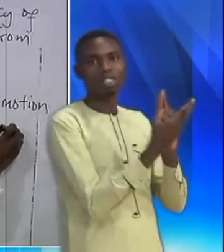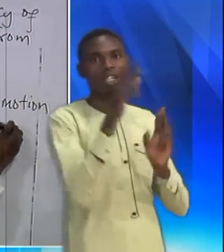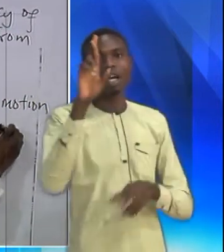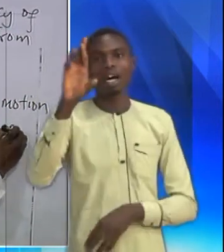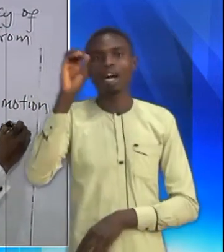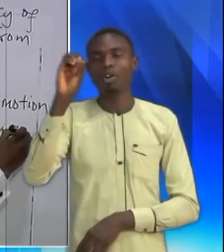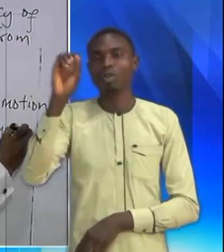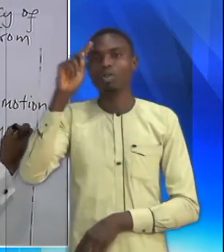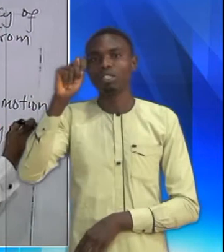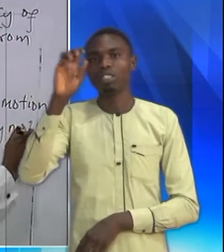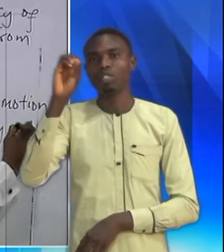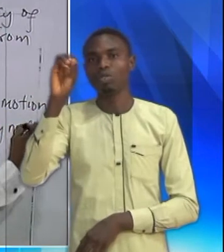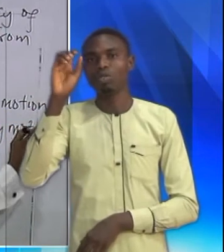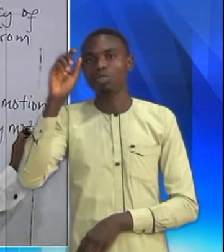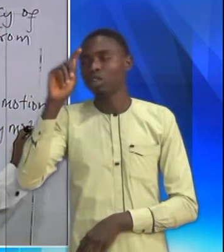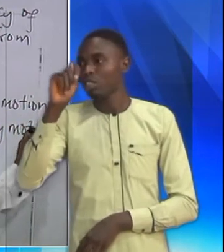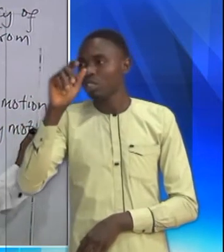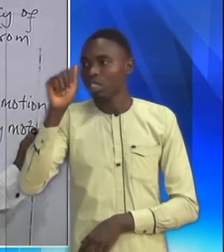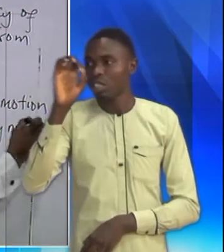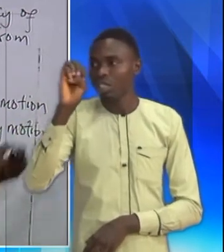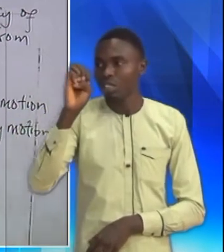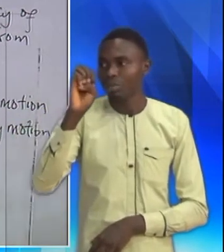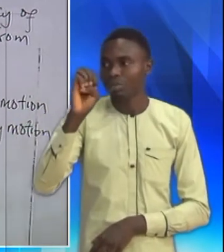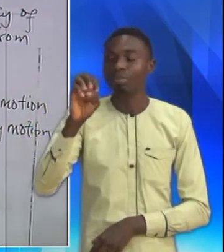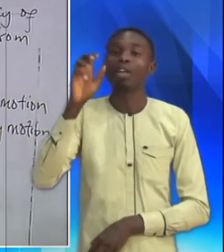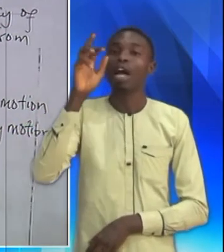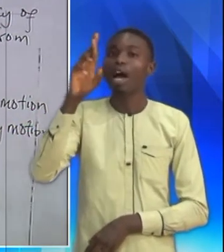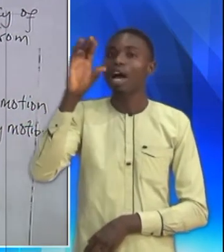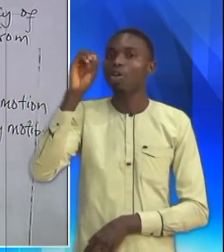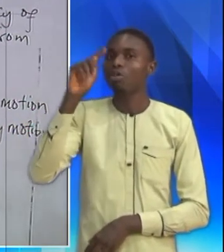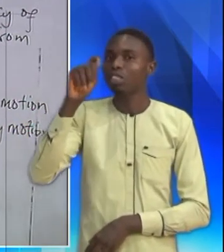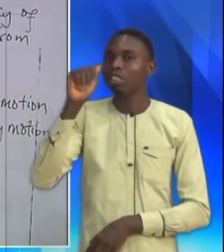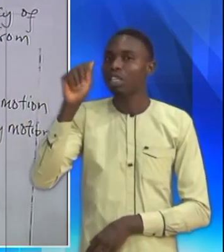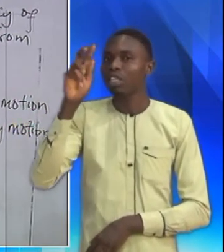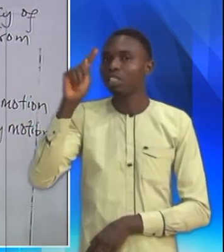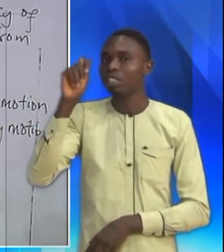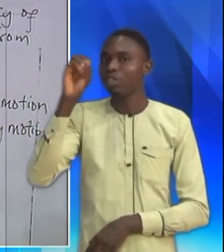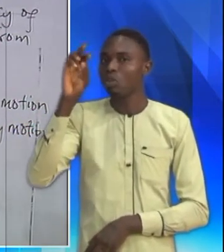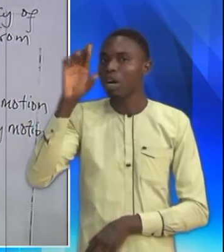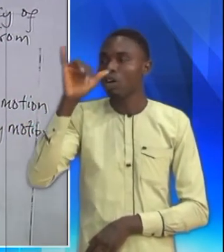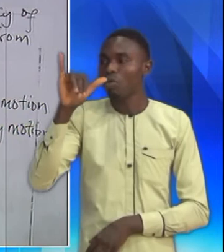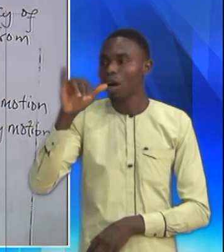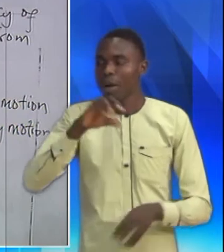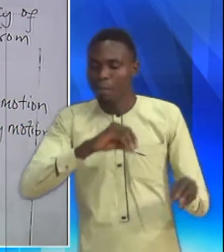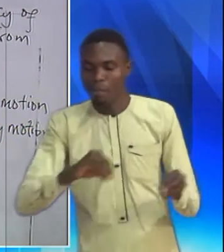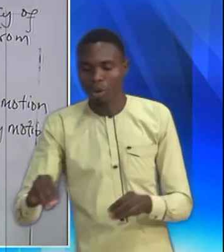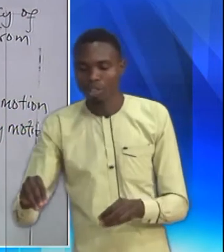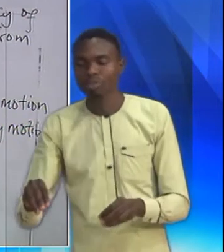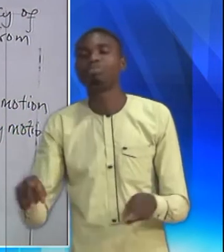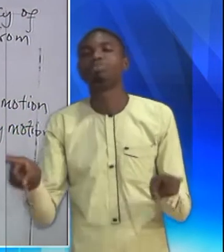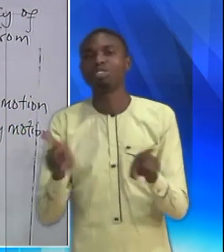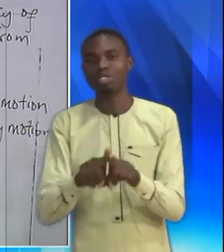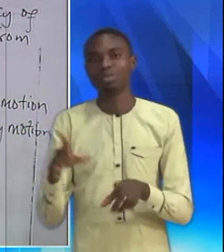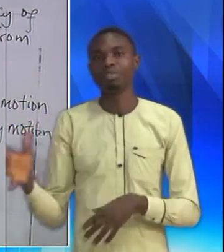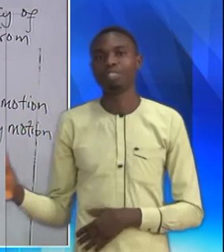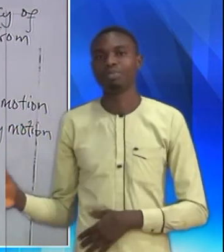rotatory motion, please. You either say circulatory motion or rotatory motion.